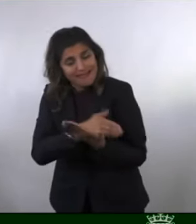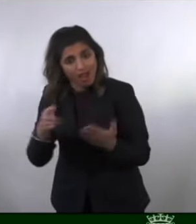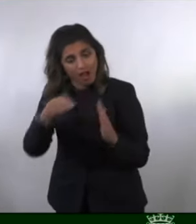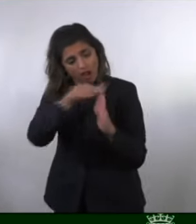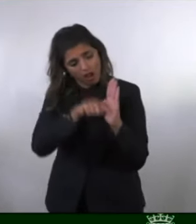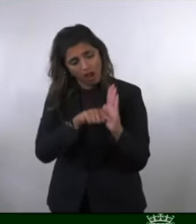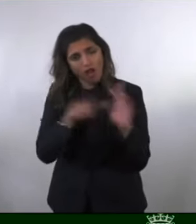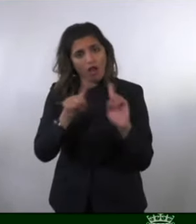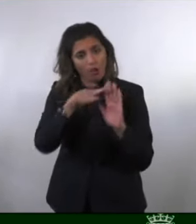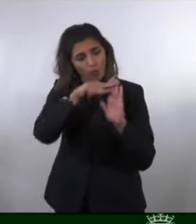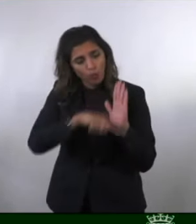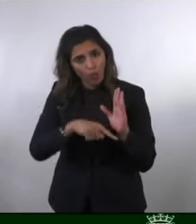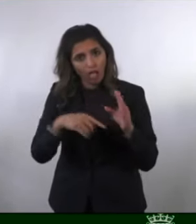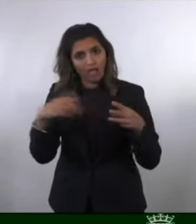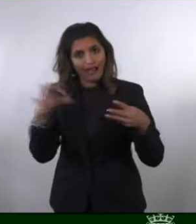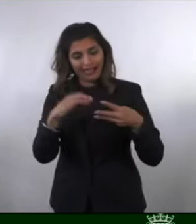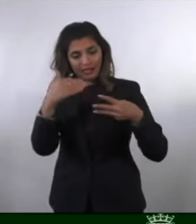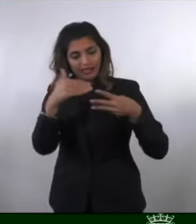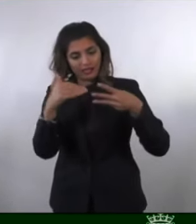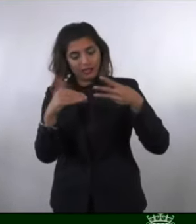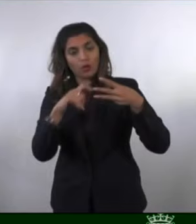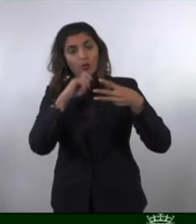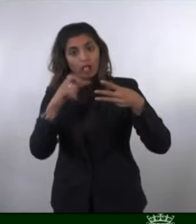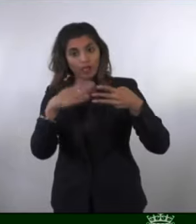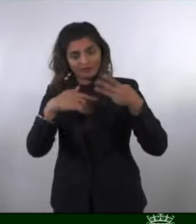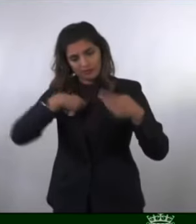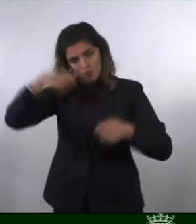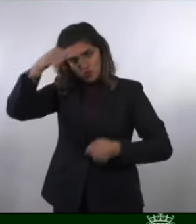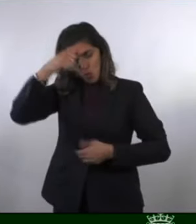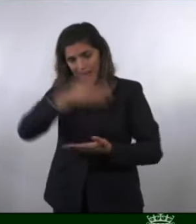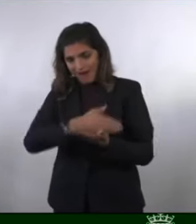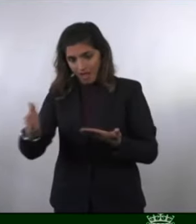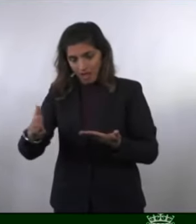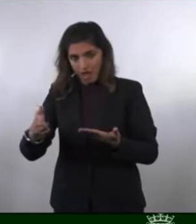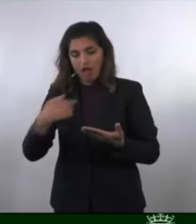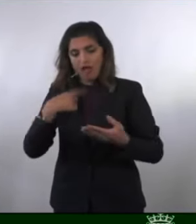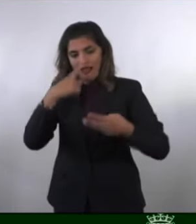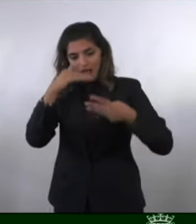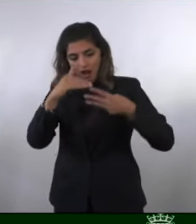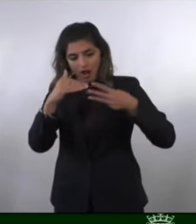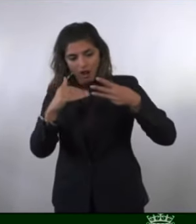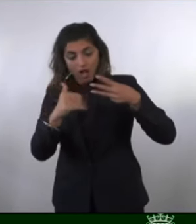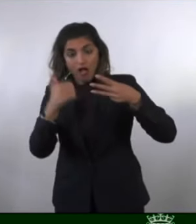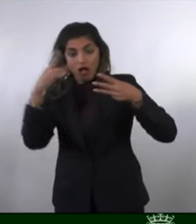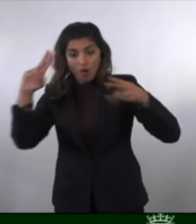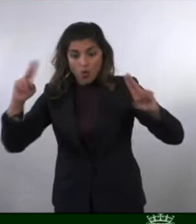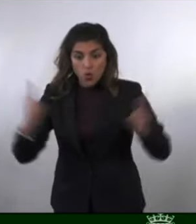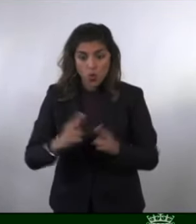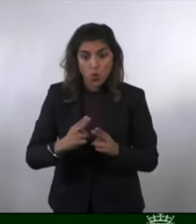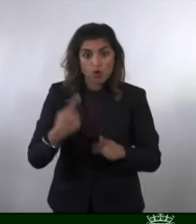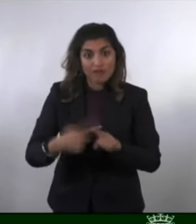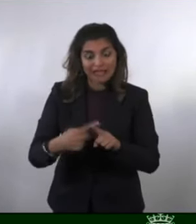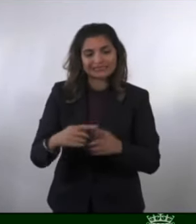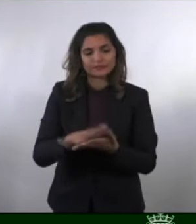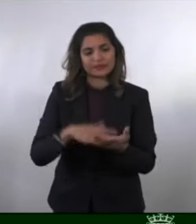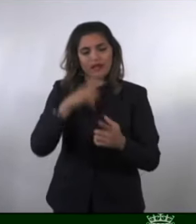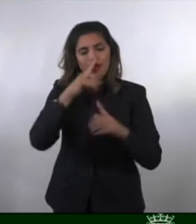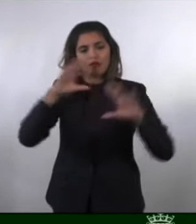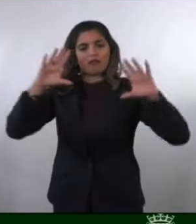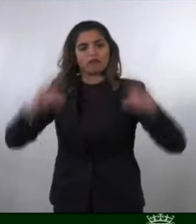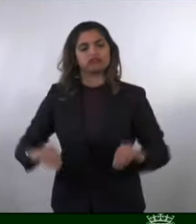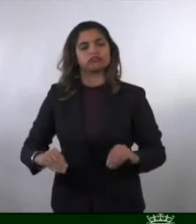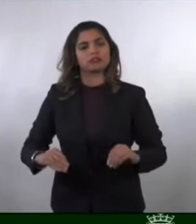to exit down the tiers and eventually get out of the restrictions altogether? Sir. Thank